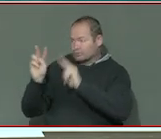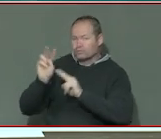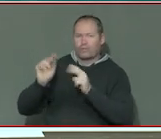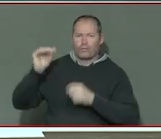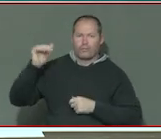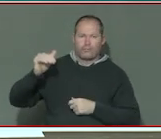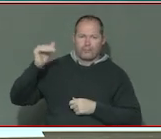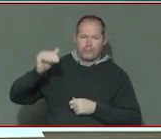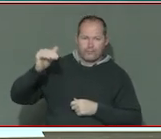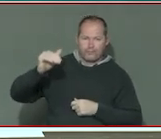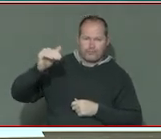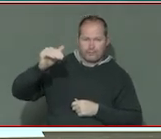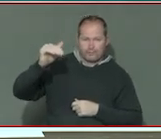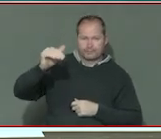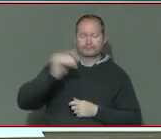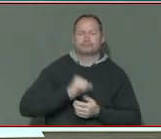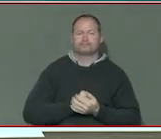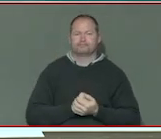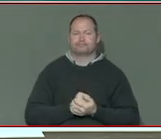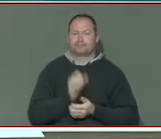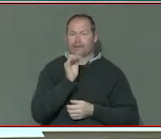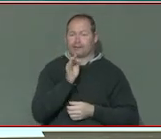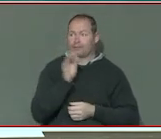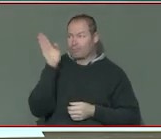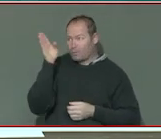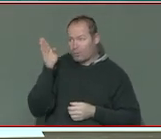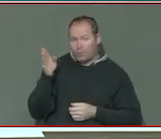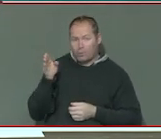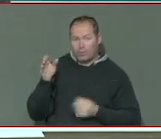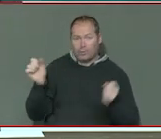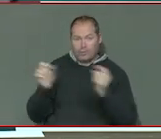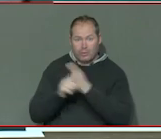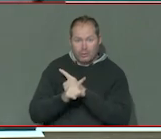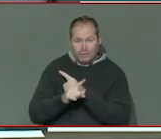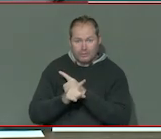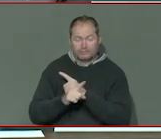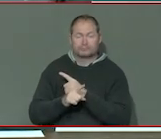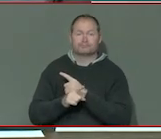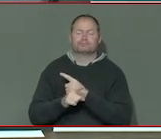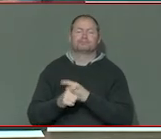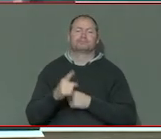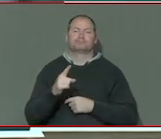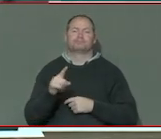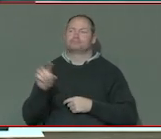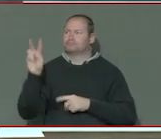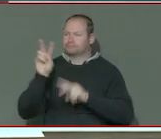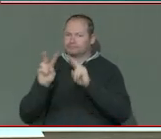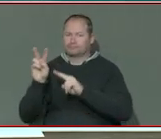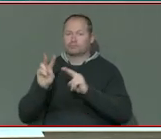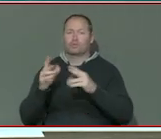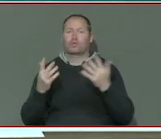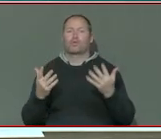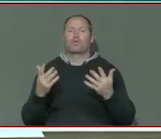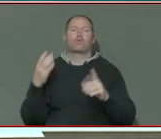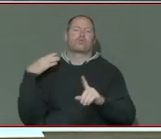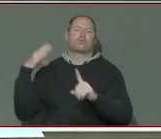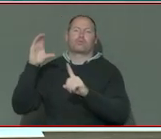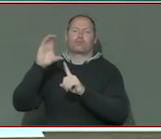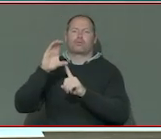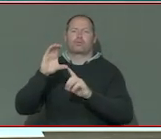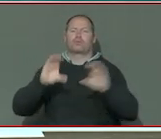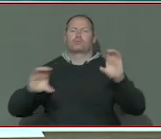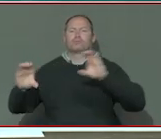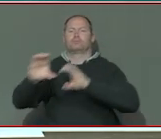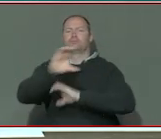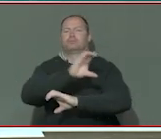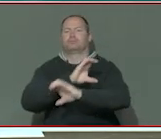see whether there's stock missing. So regular stock takes will work. They also talk about rotation of duties. So